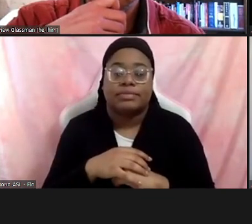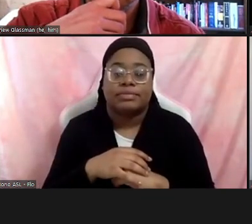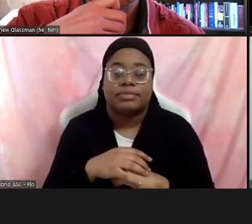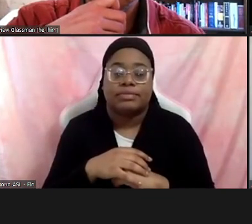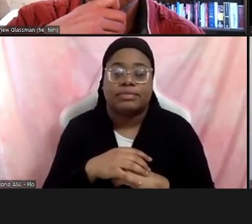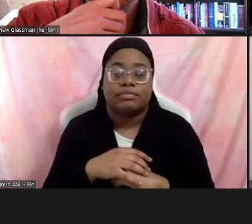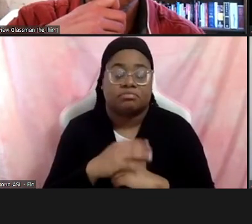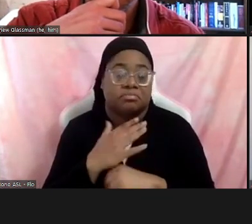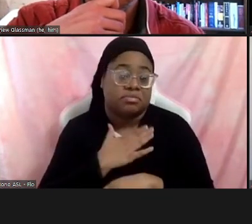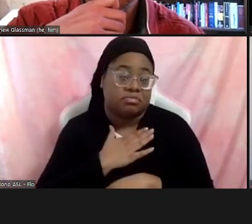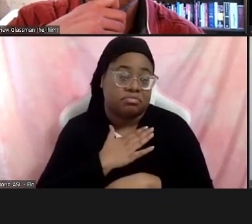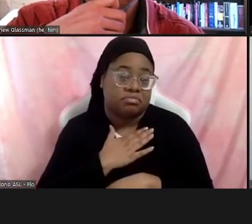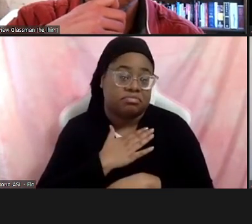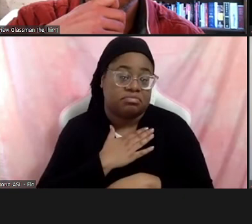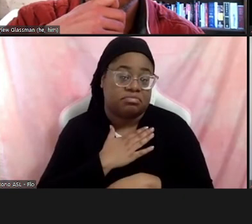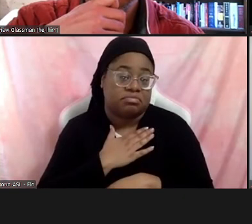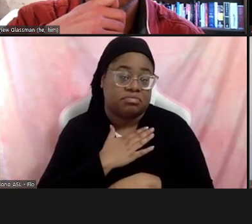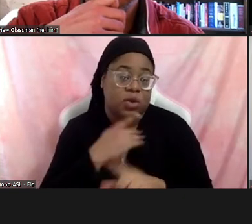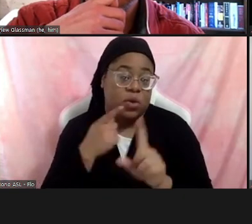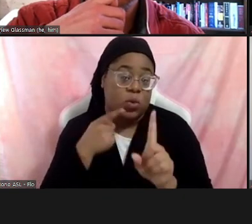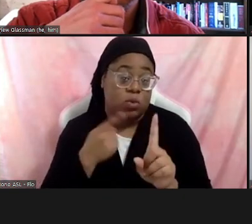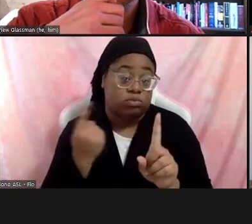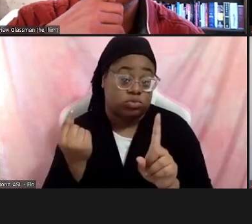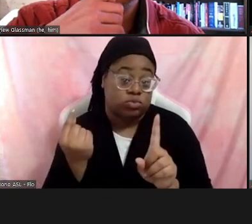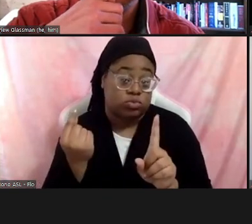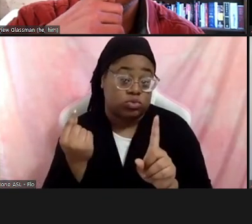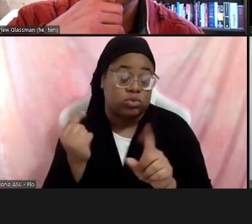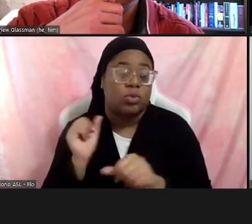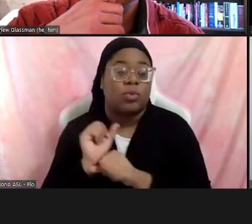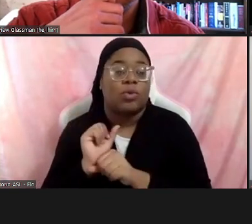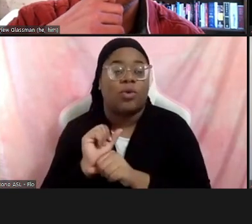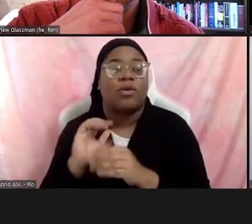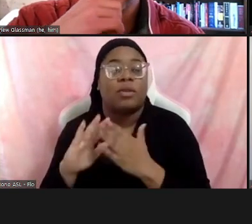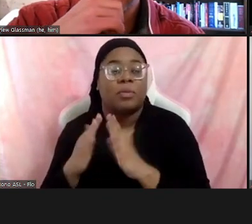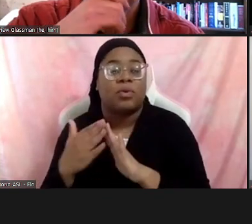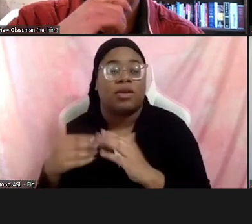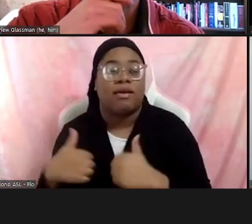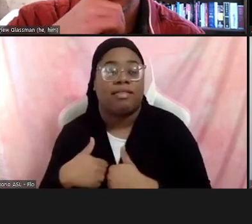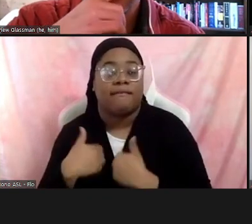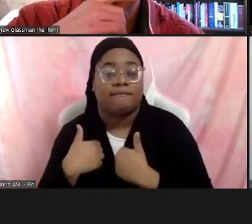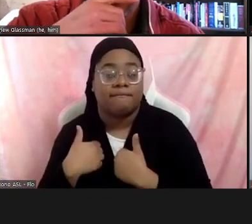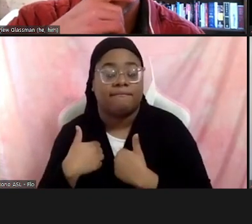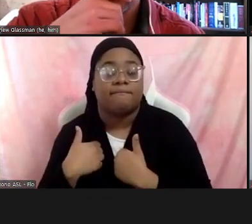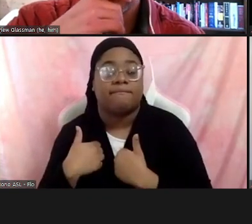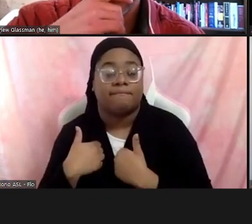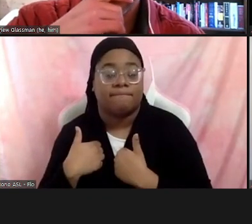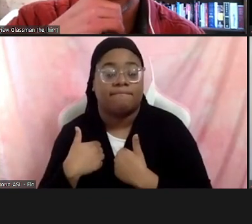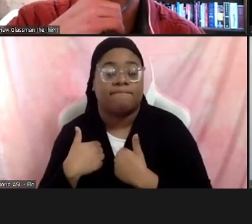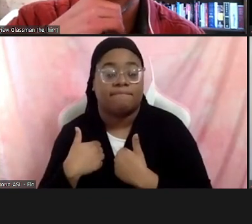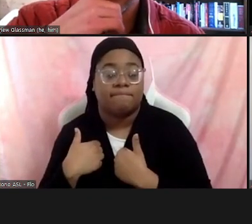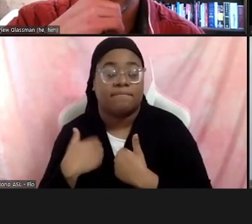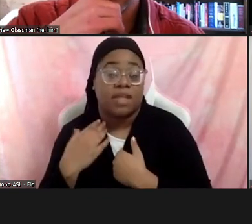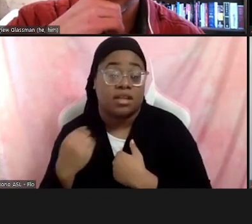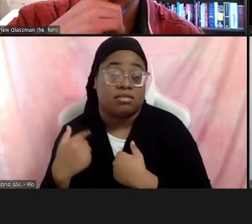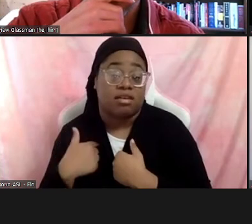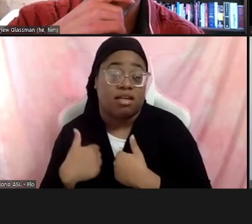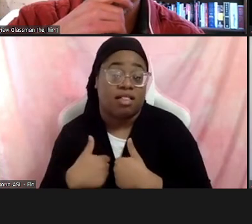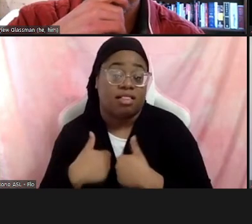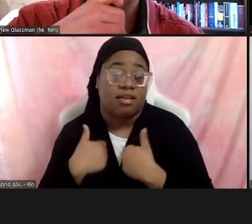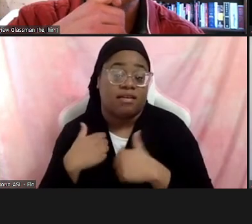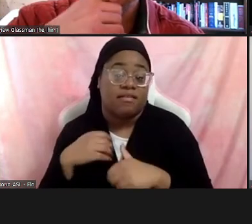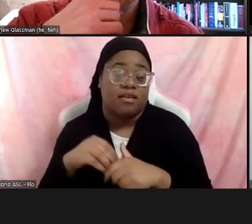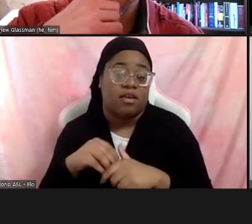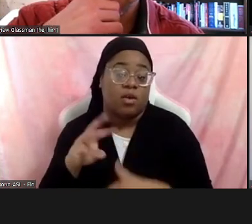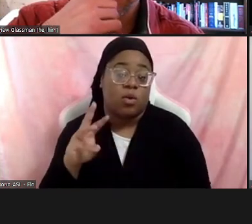So my goal is to work in the community that I live in. And I live in